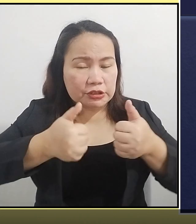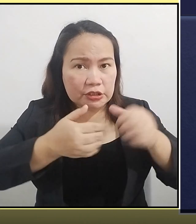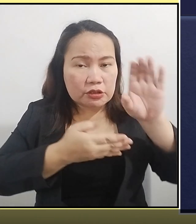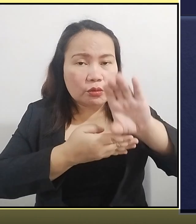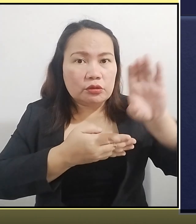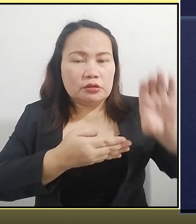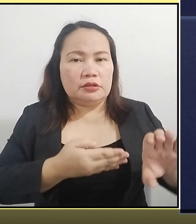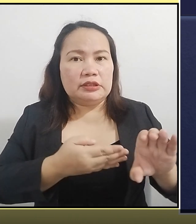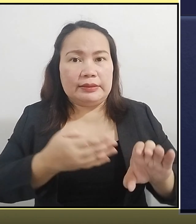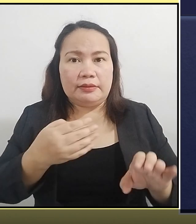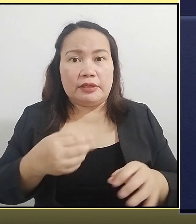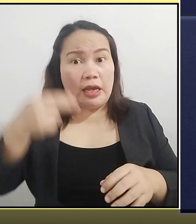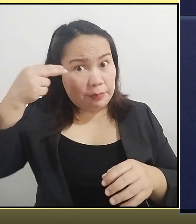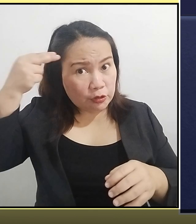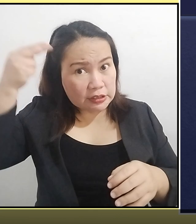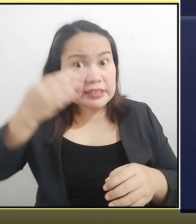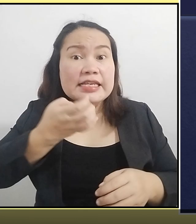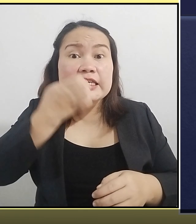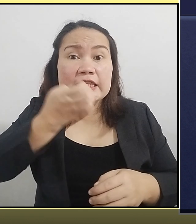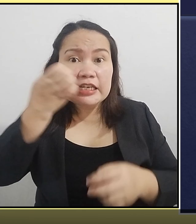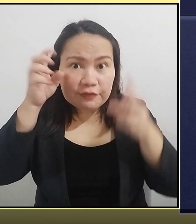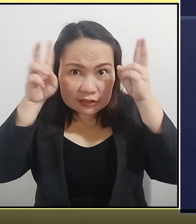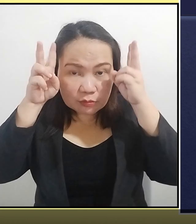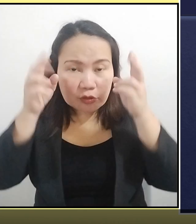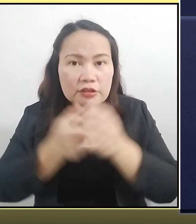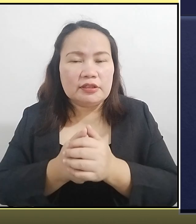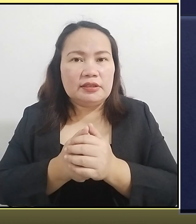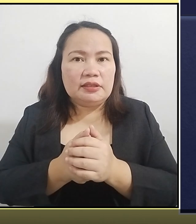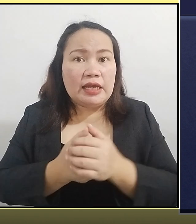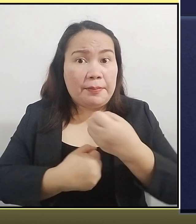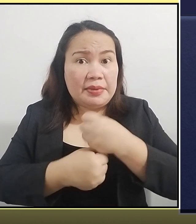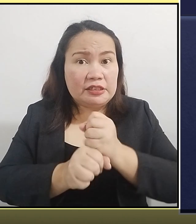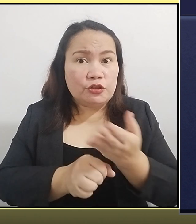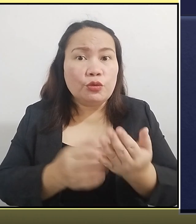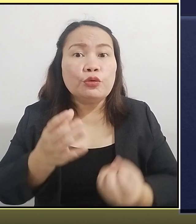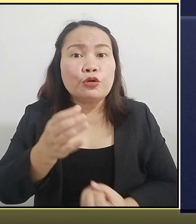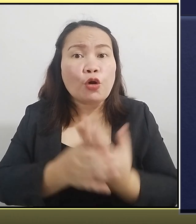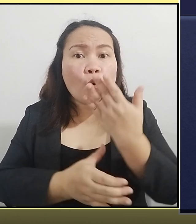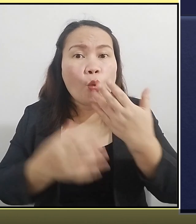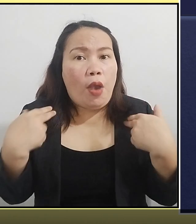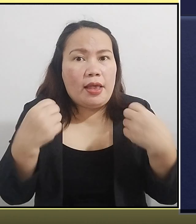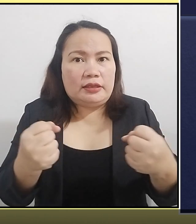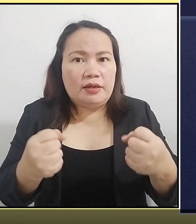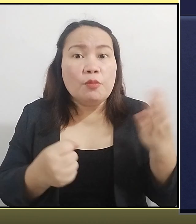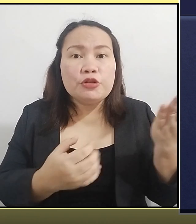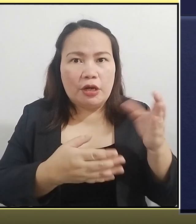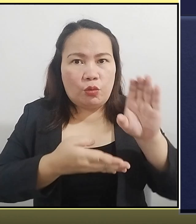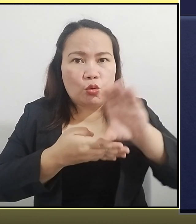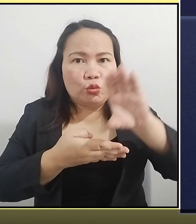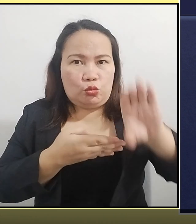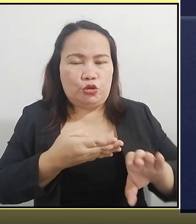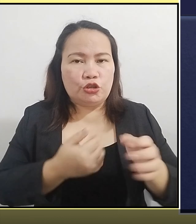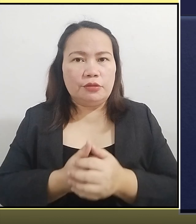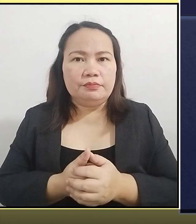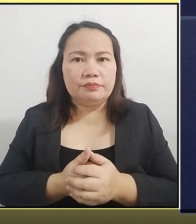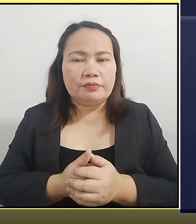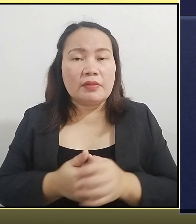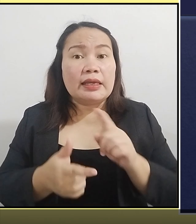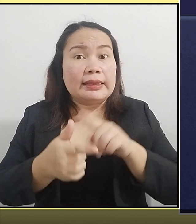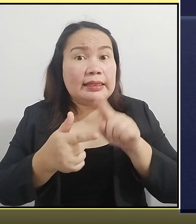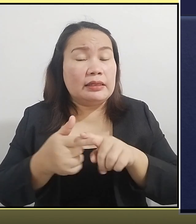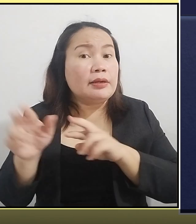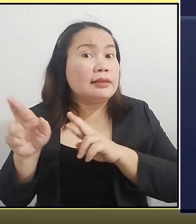your hypothesis, and then makes you grow healthy, that is your conclusion. Okay. Now, i-ready natin